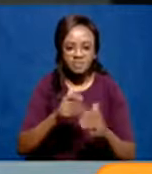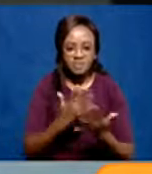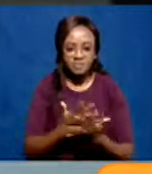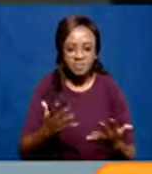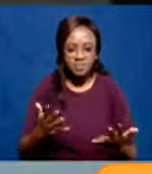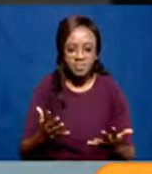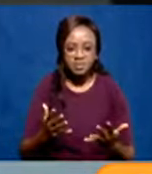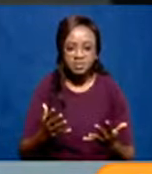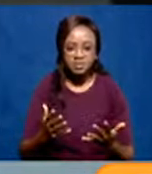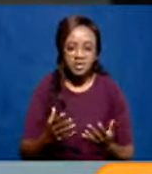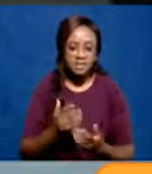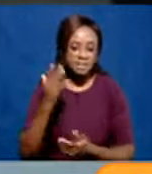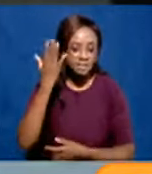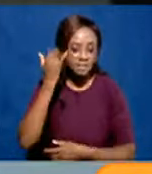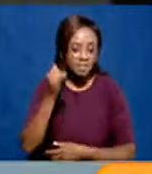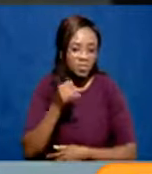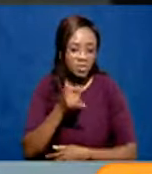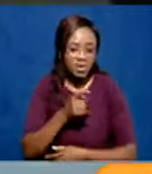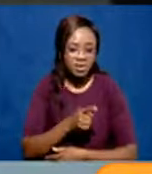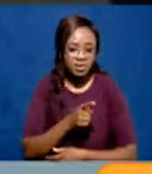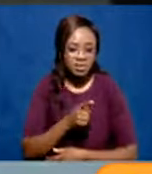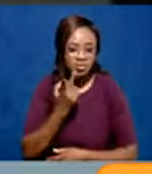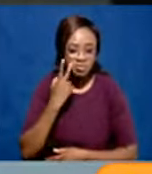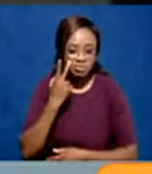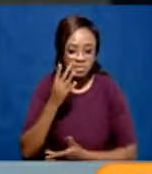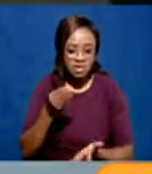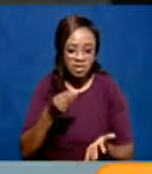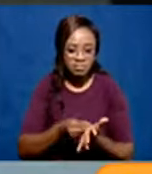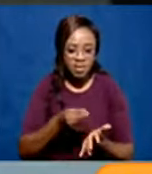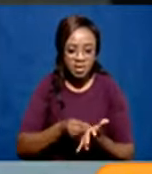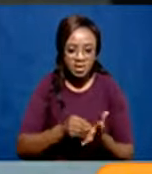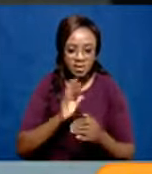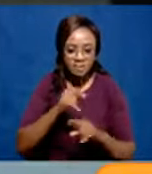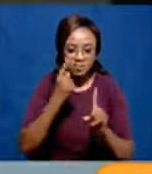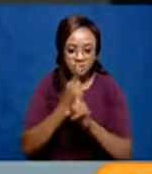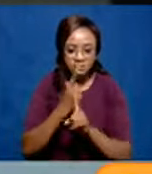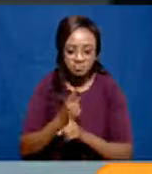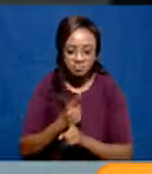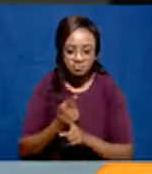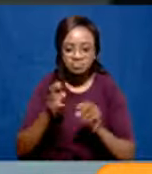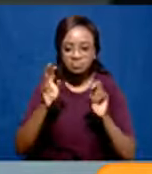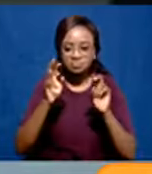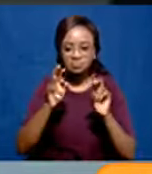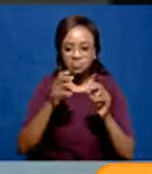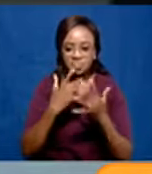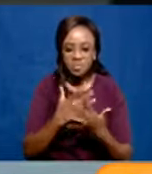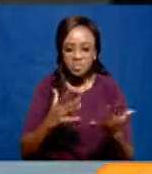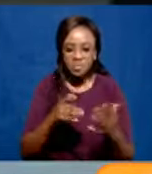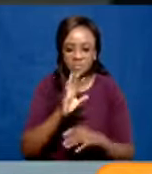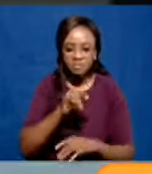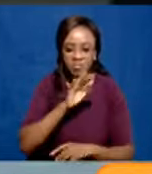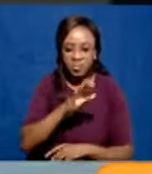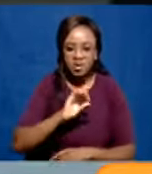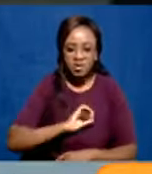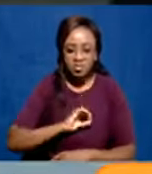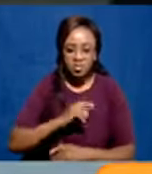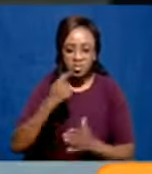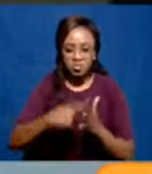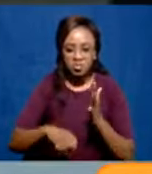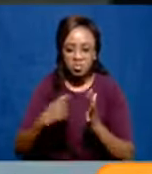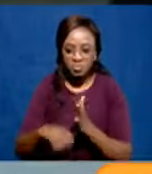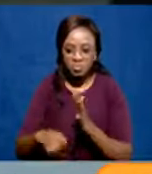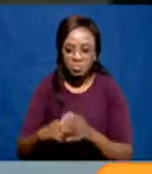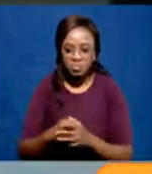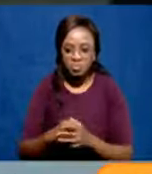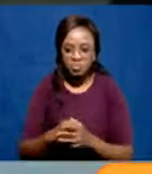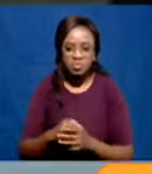sell, do you even look at the money from the profits they get or from the whole cost of what they have used?